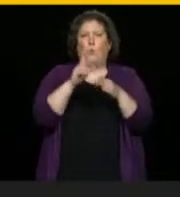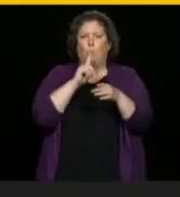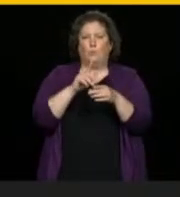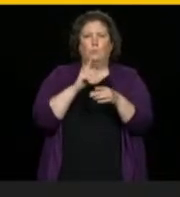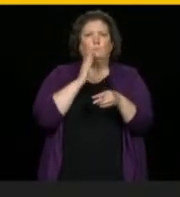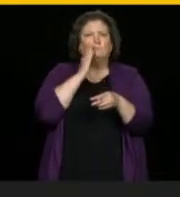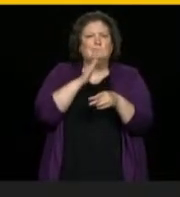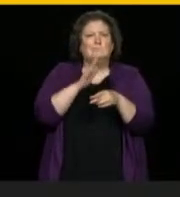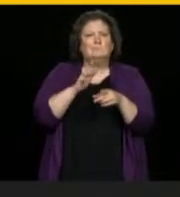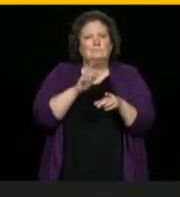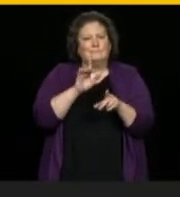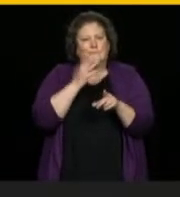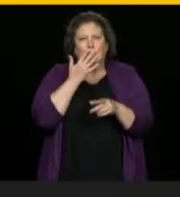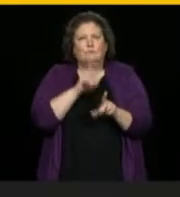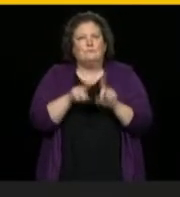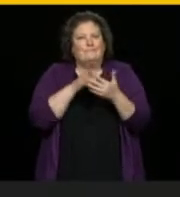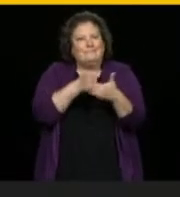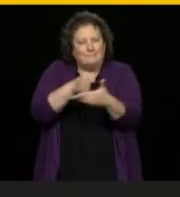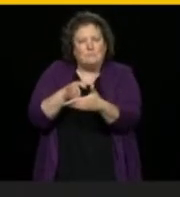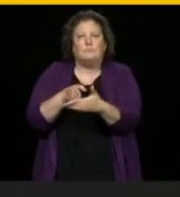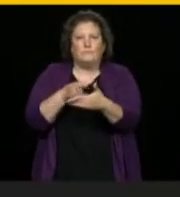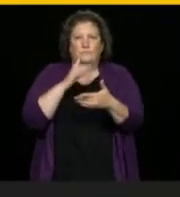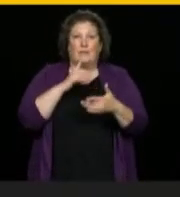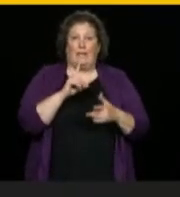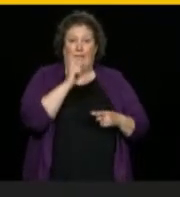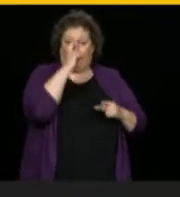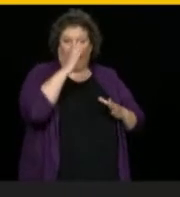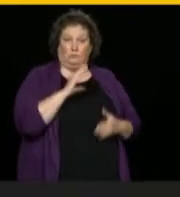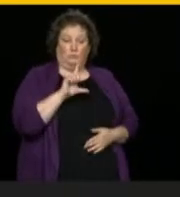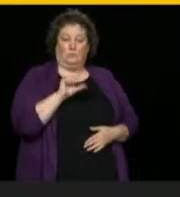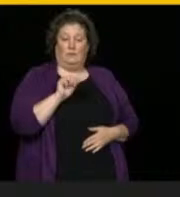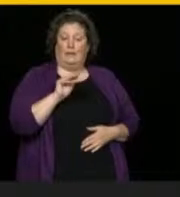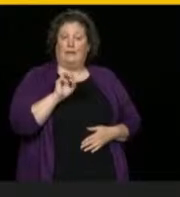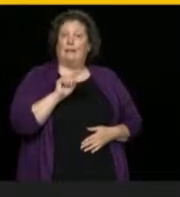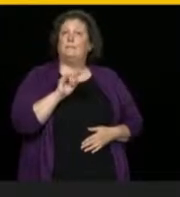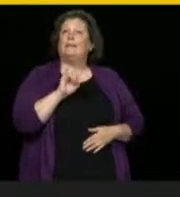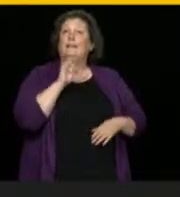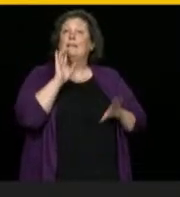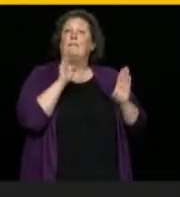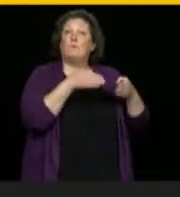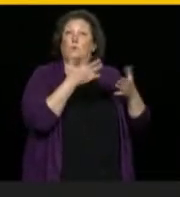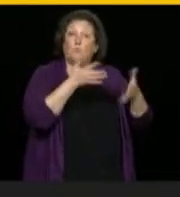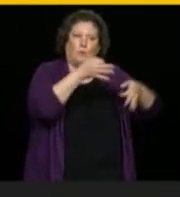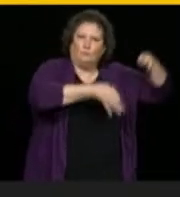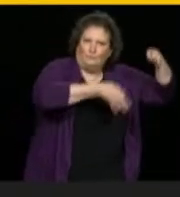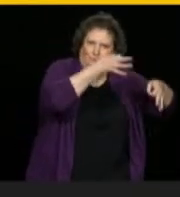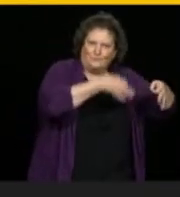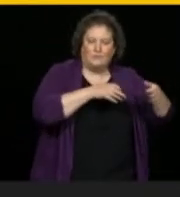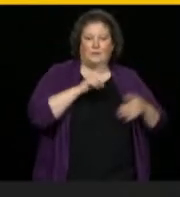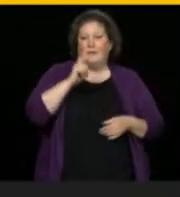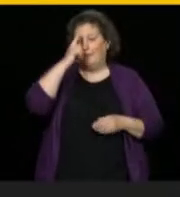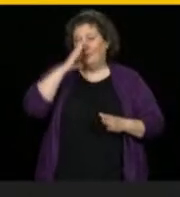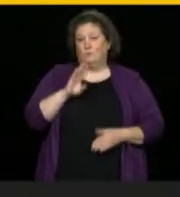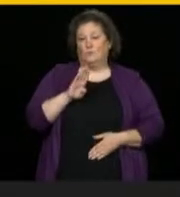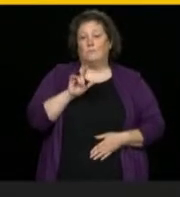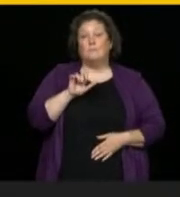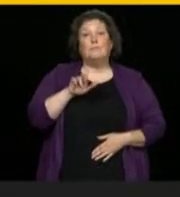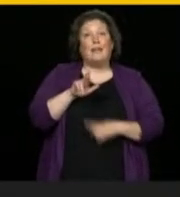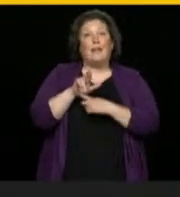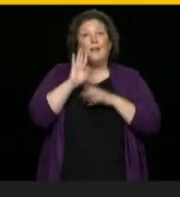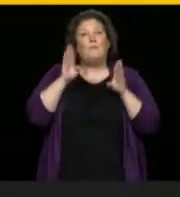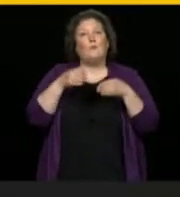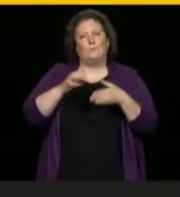on justice reforms. Minister Blair is focused on modernizing policing structures and updating